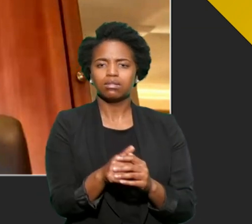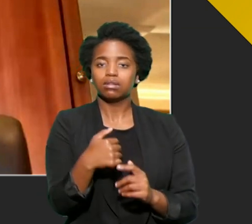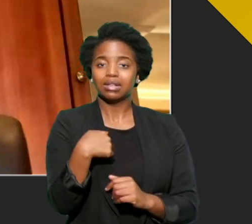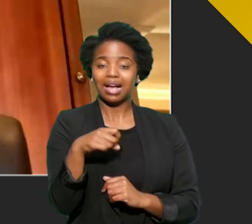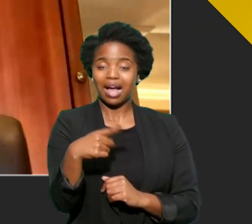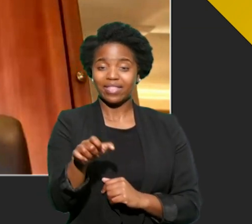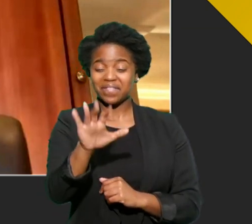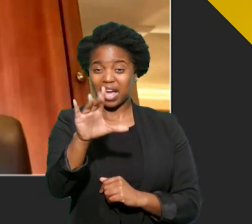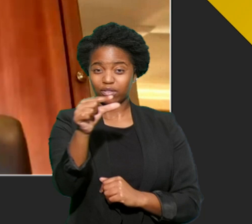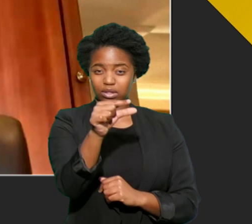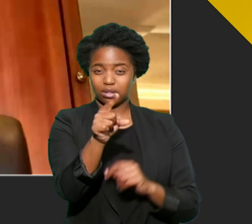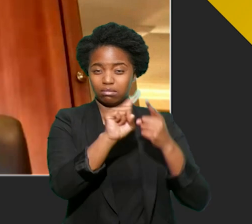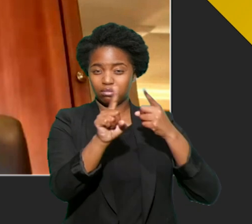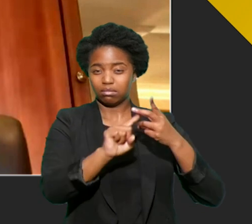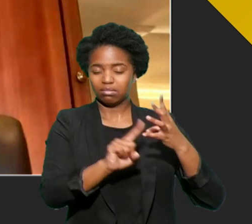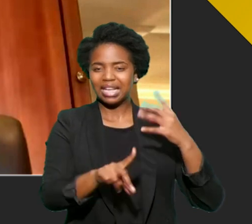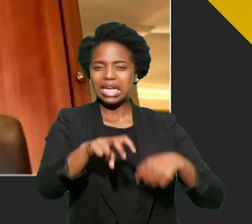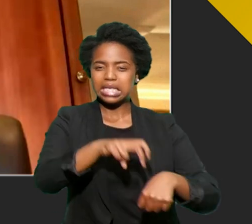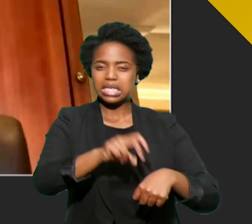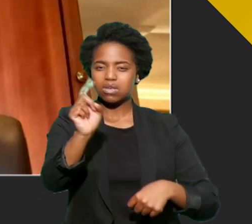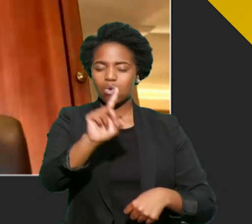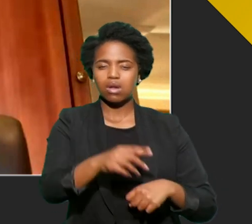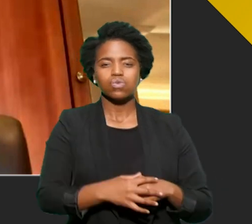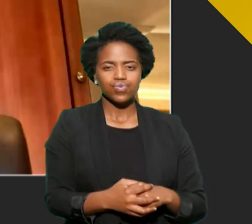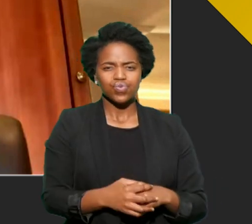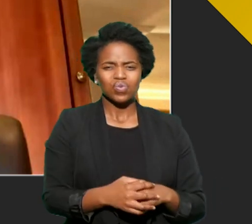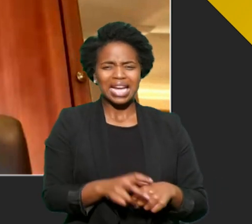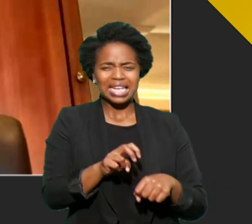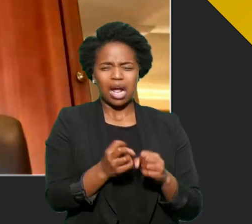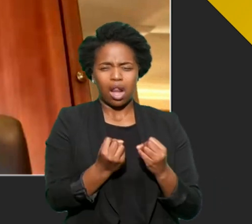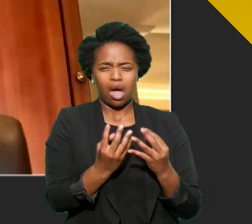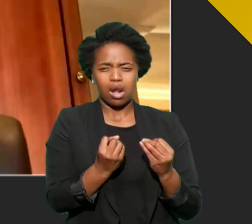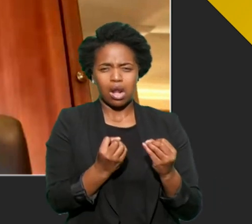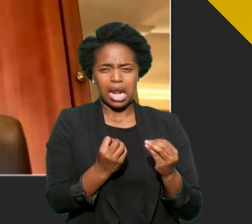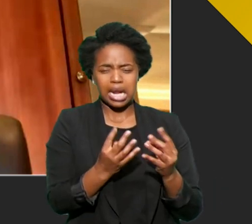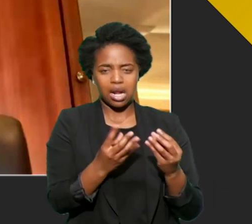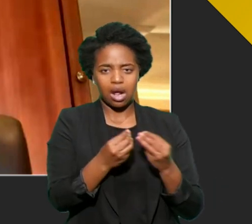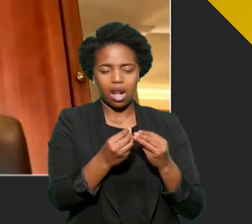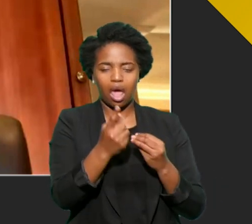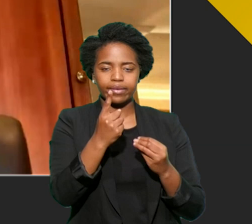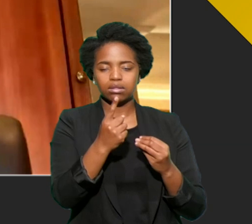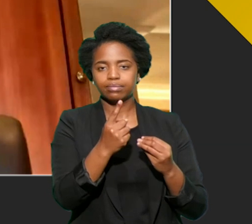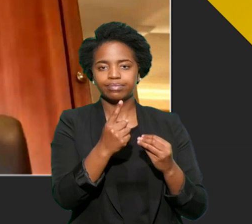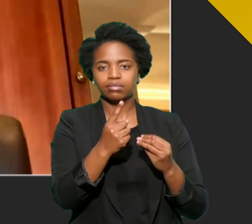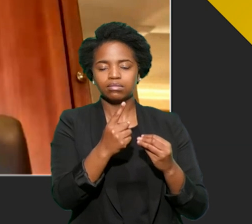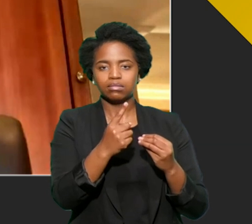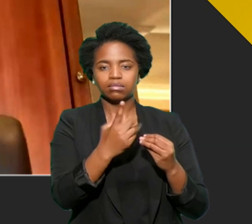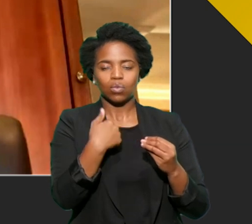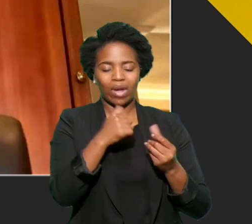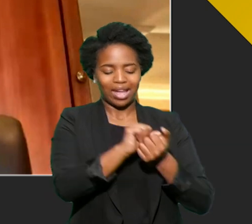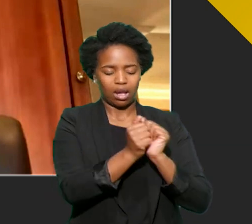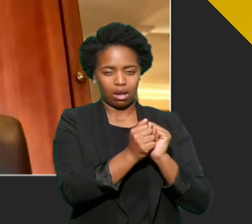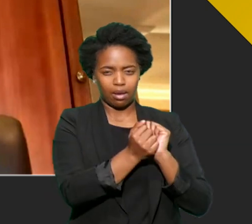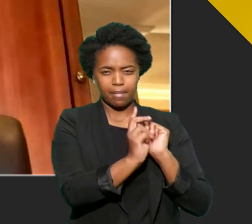other characteristics about 5G is that it requires many, many transmitters. So instead of having